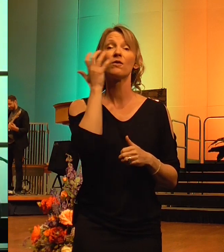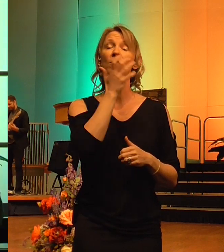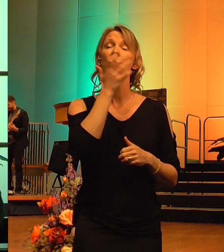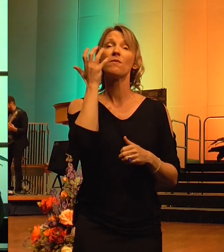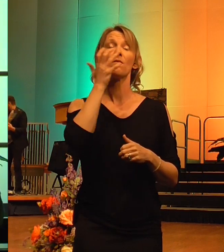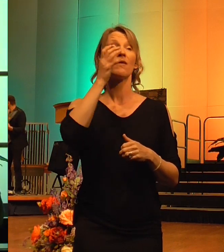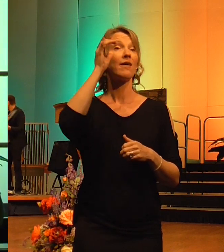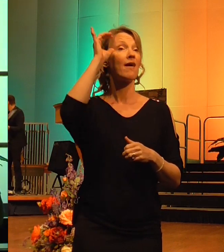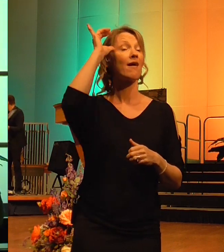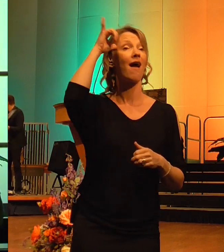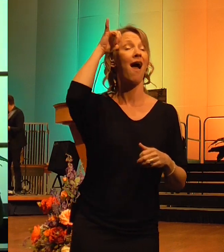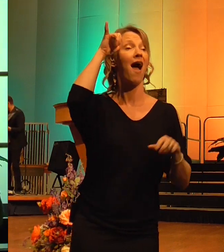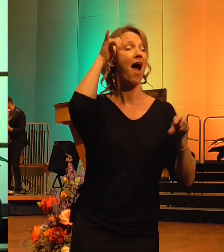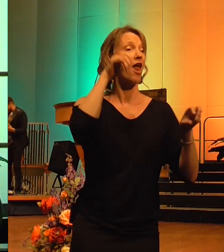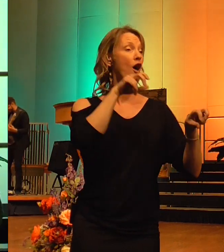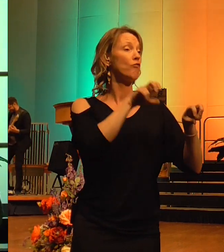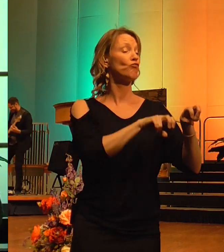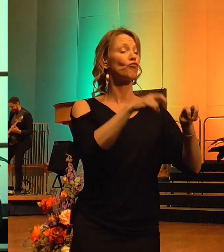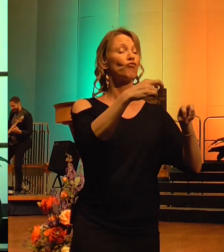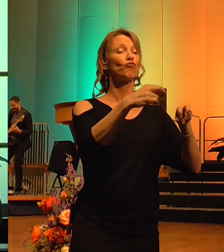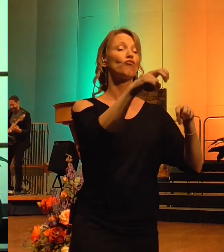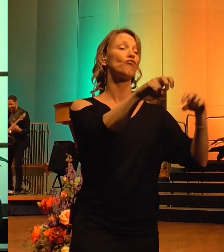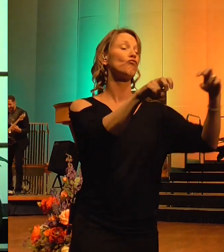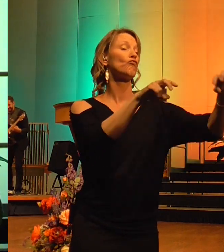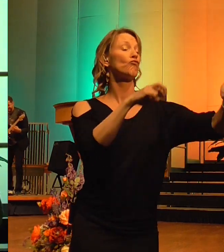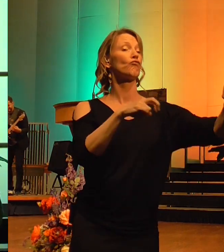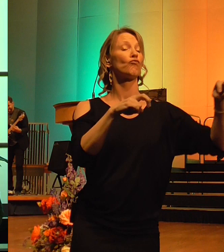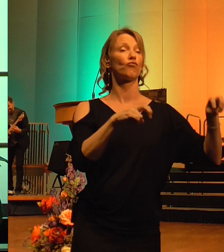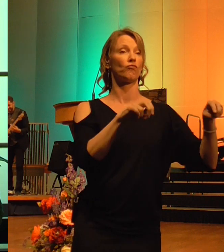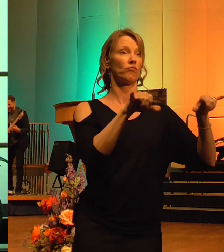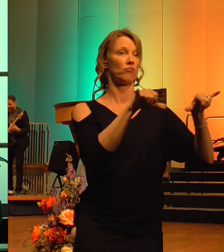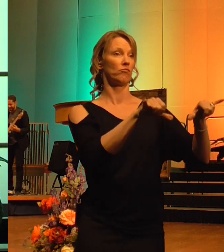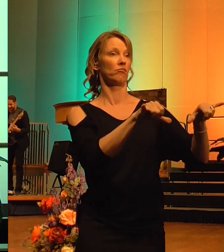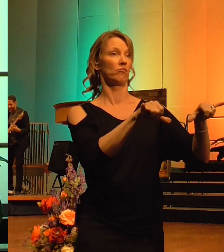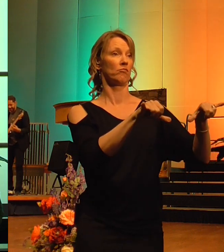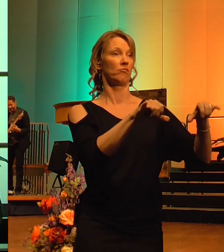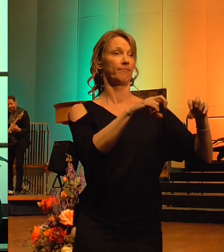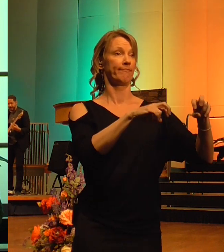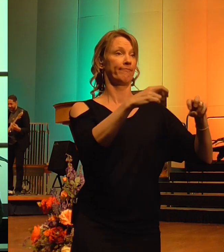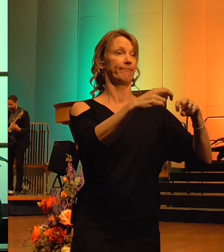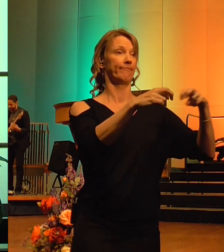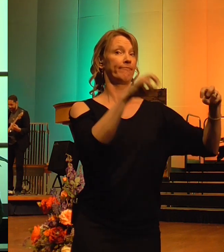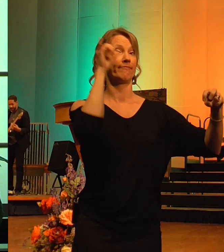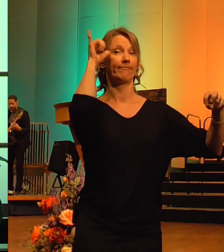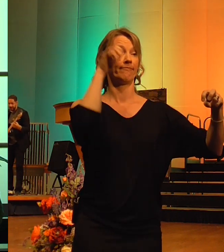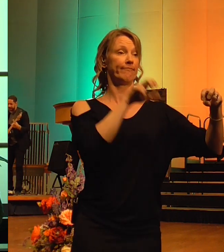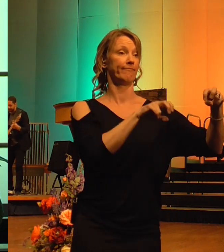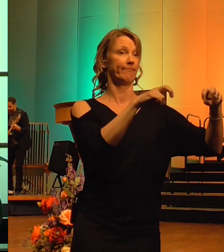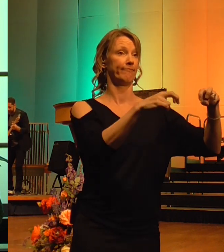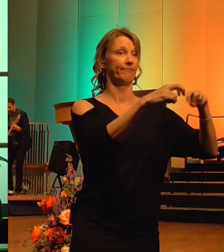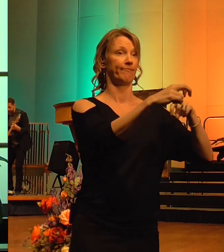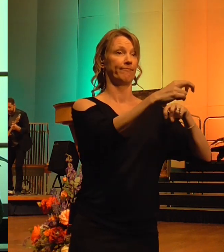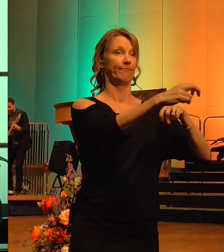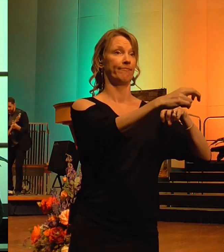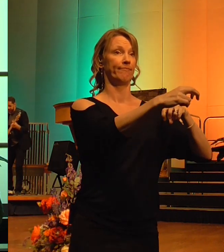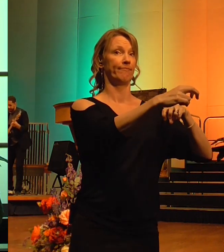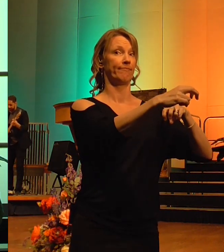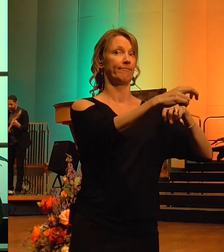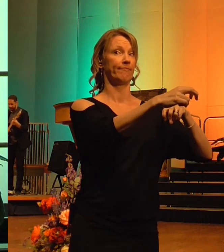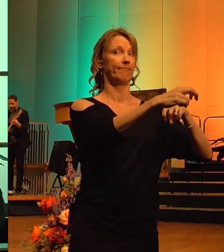All the cattle are standing like statues. All the cattle are standing